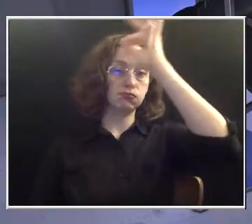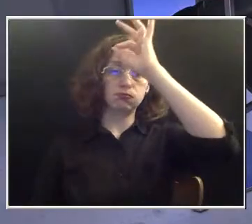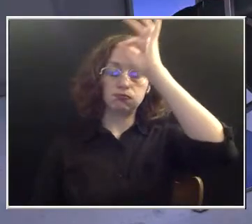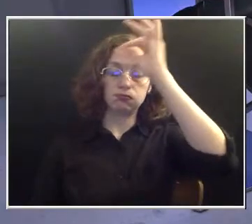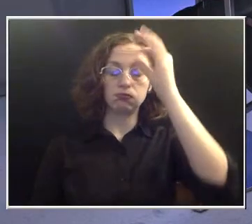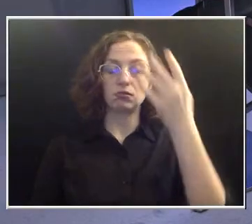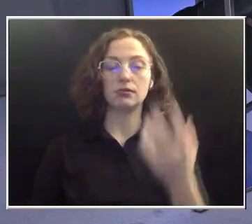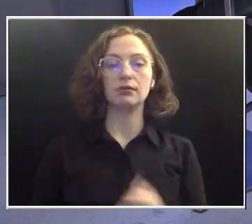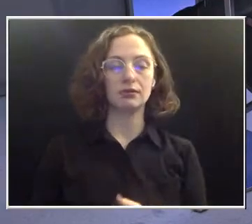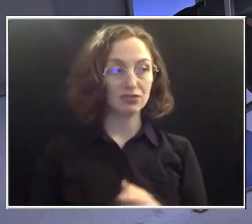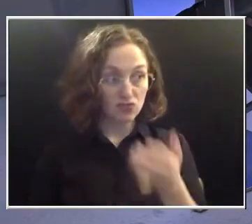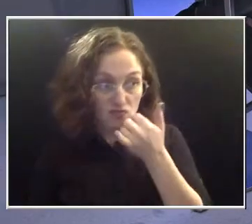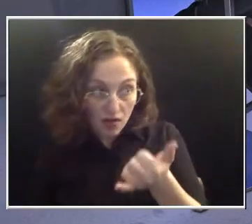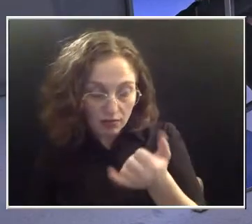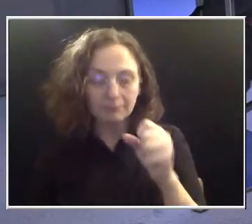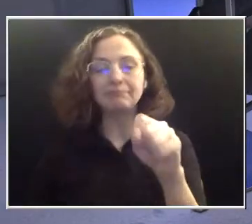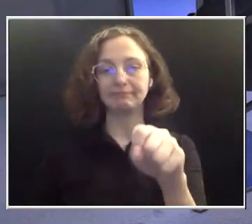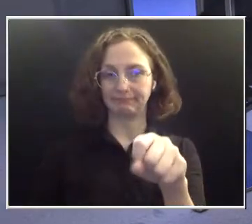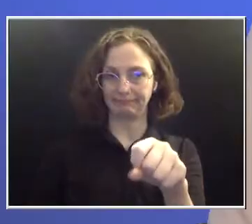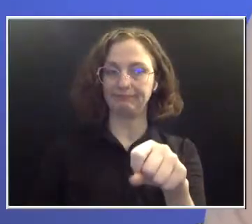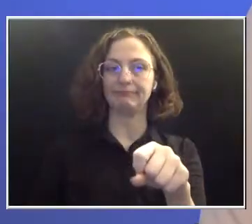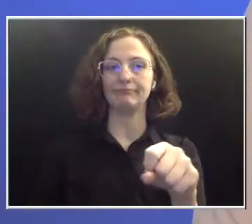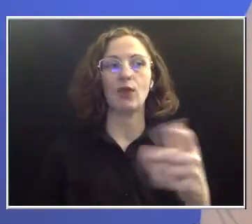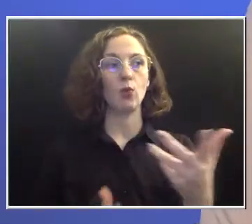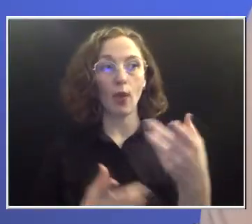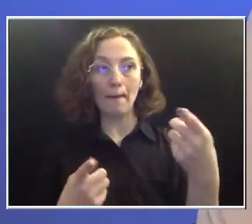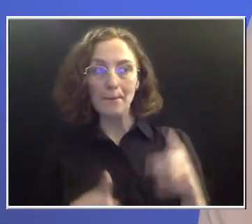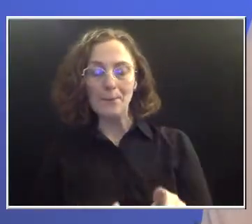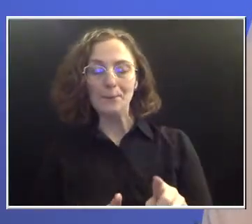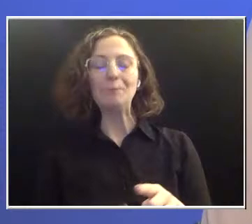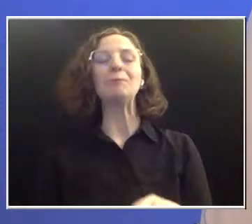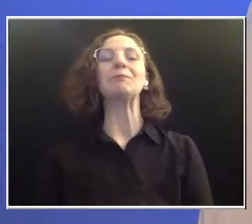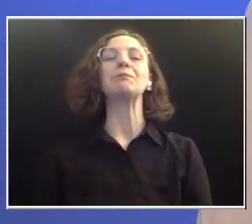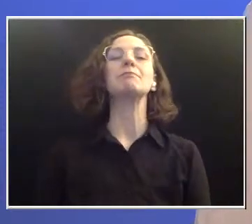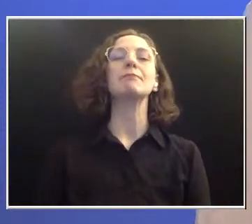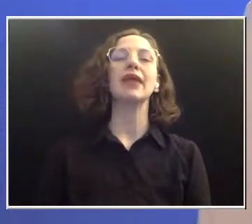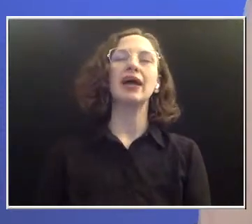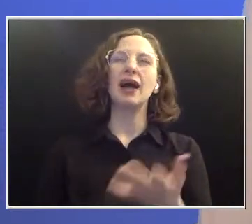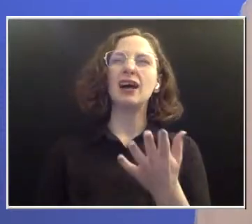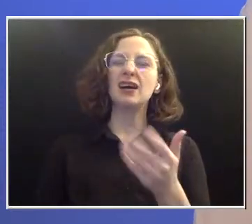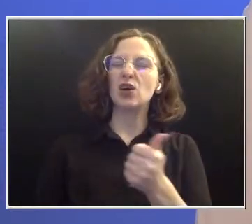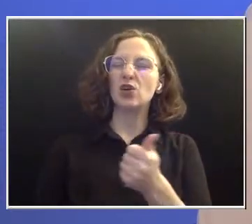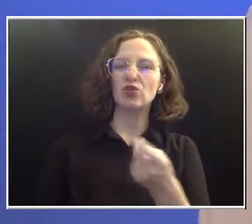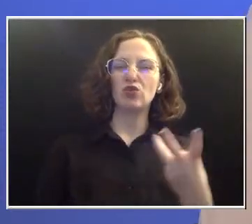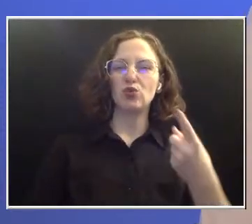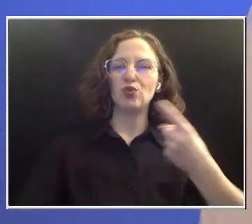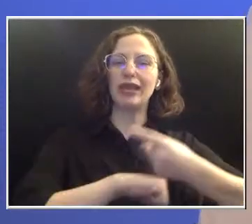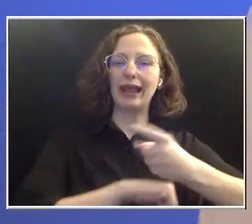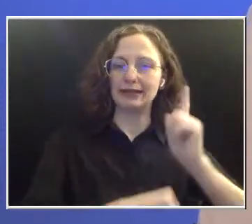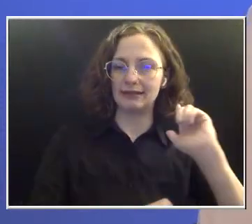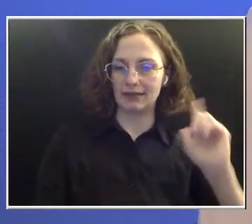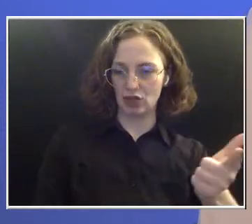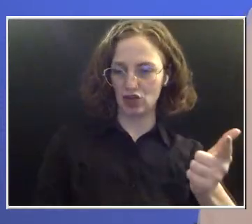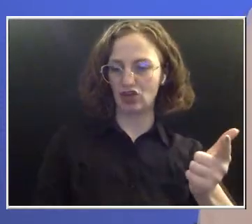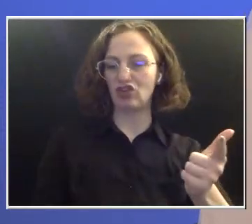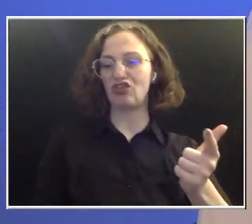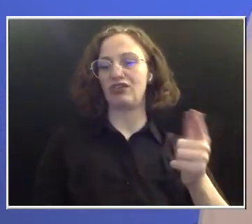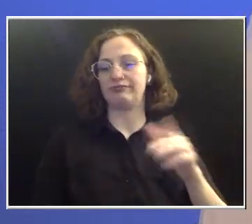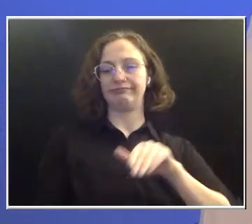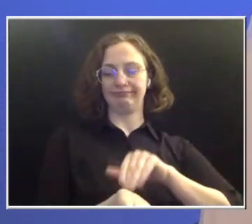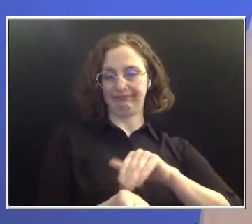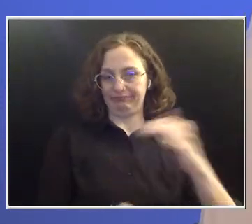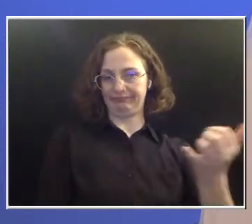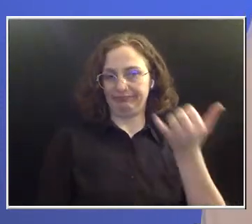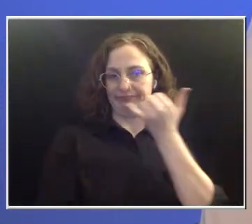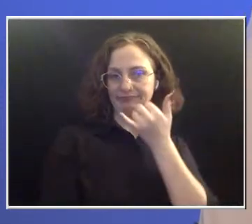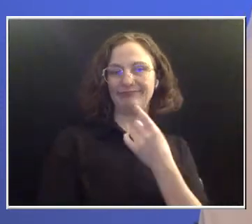Yep, I got a phone call. Tell us about it. Not long after, I think it was a few days, she called me and she was like, hey, your pap smear came